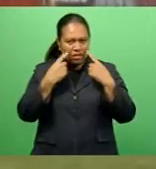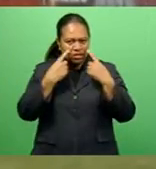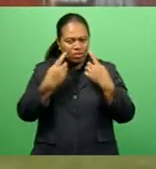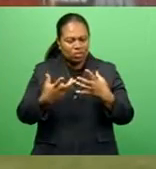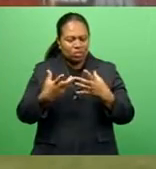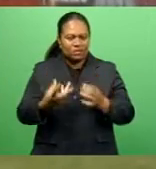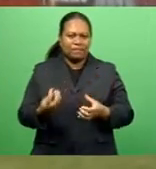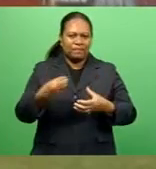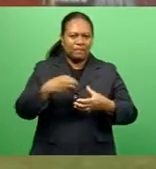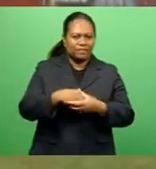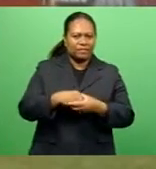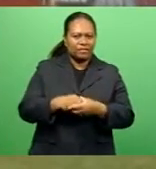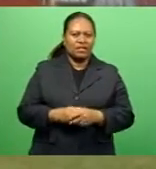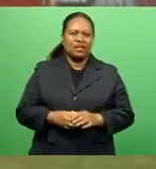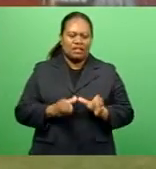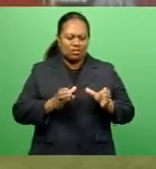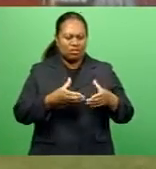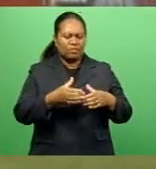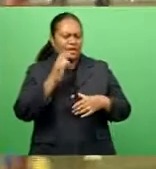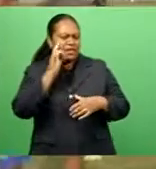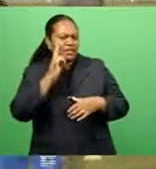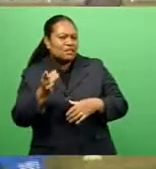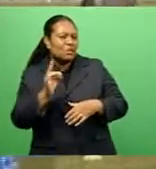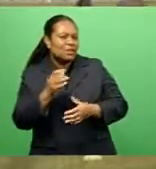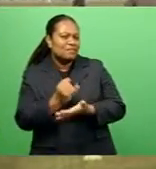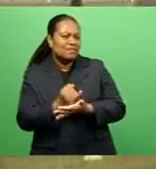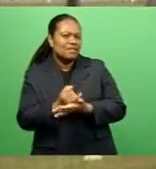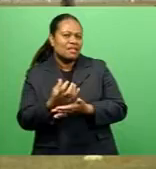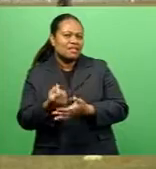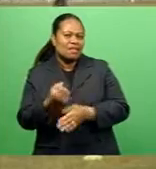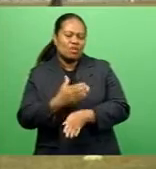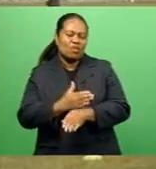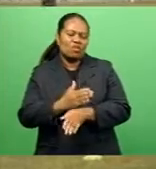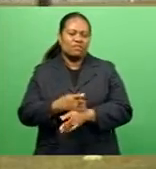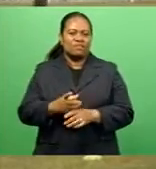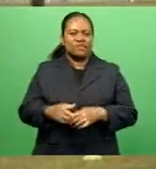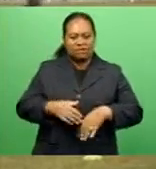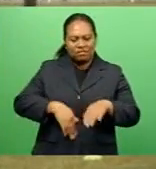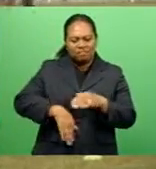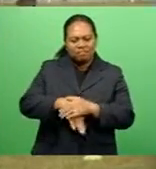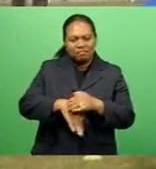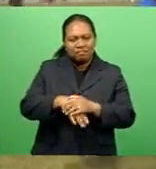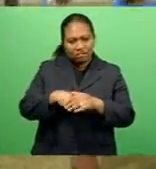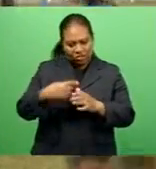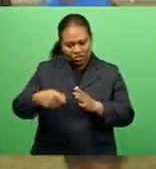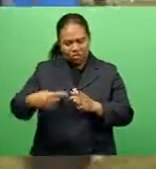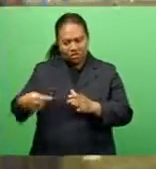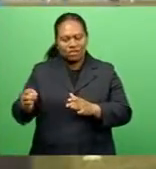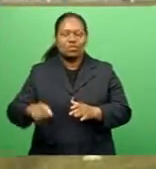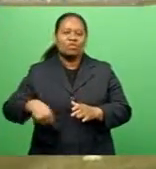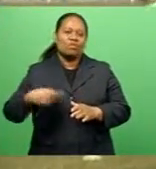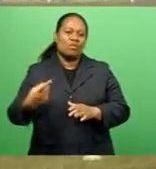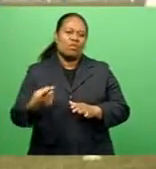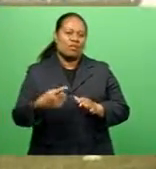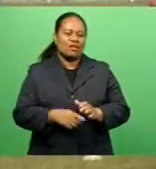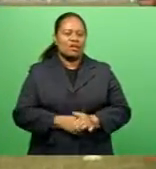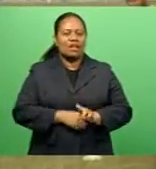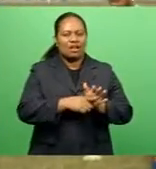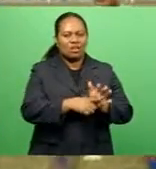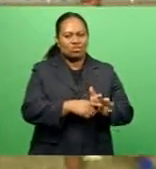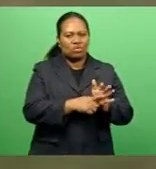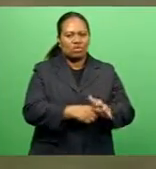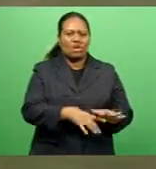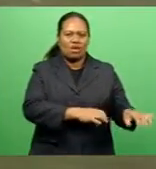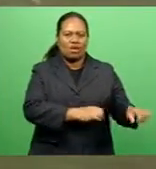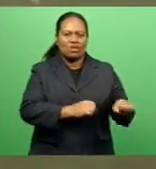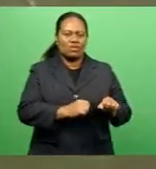together, regroup, and then work on our finishing for the next game. The Digicel Premier League continues tomorrow with Lautoka hosting Navua at Churchill